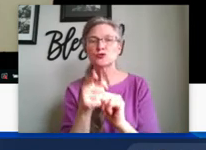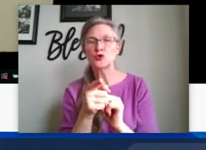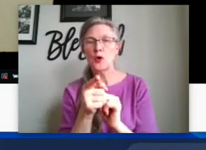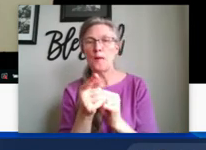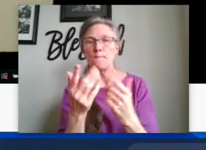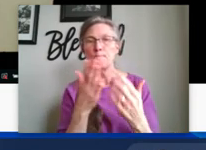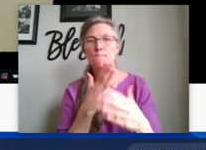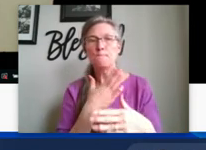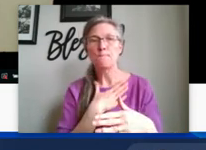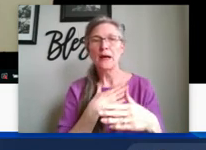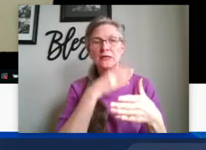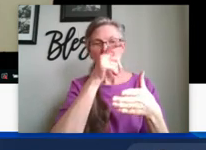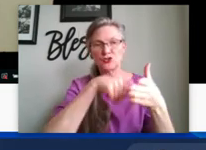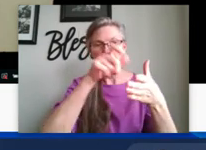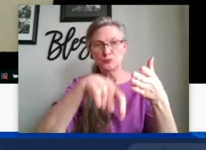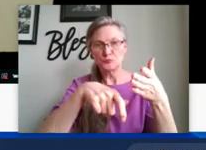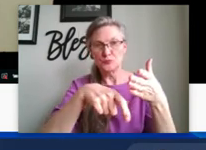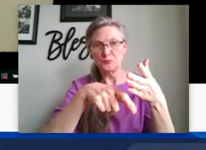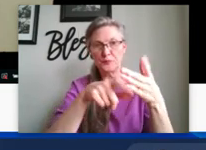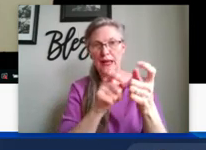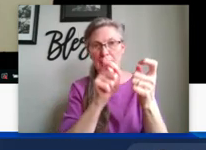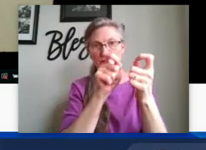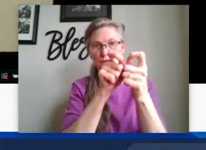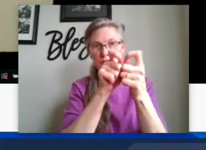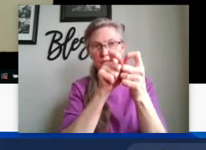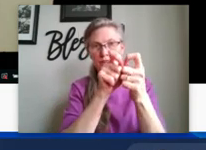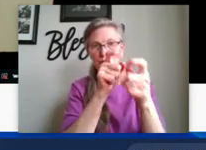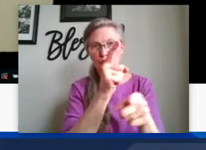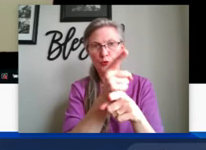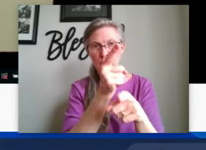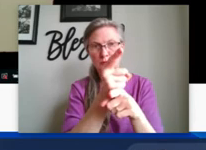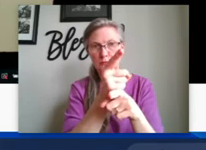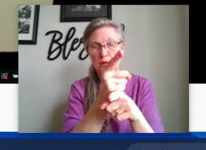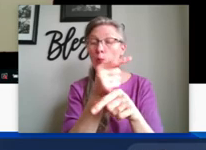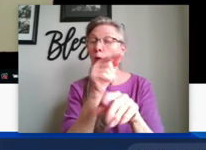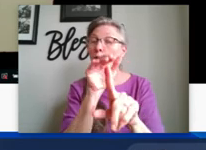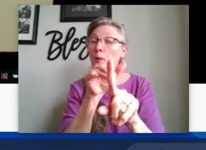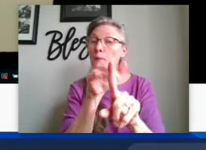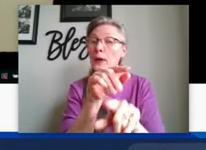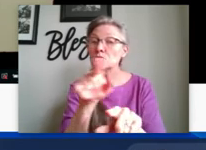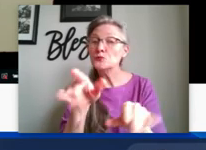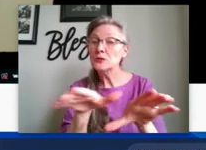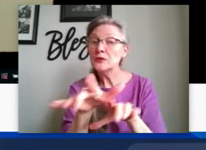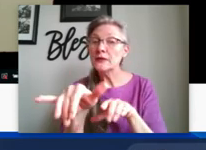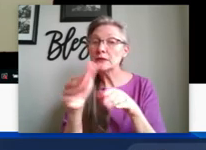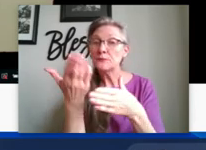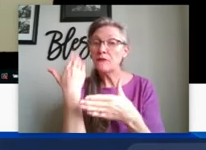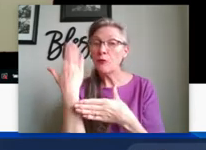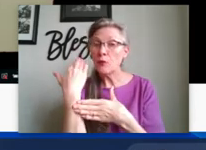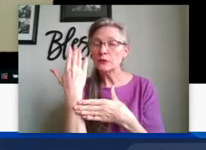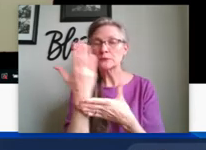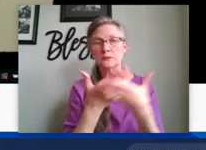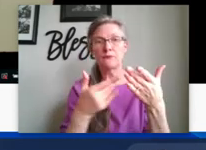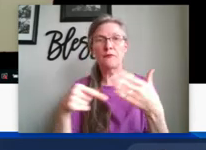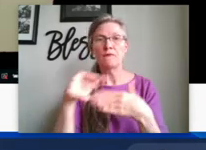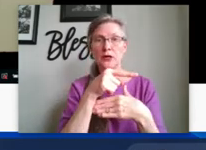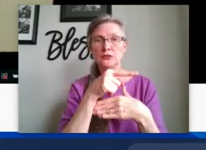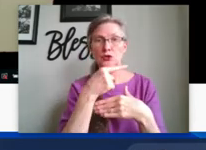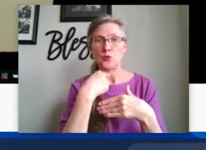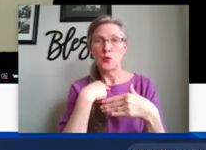my chart will be accurate. Now, a couple things that I want to remind you of here when we did this last time, some of us, when we